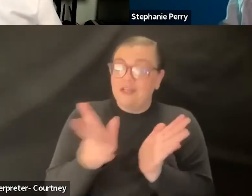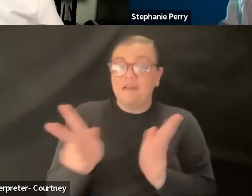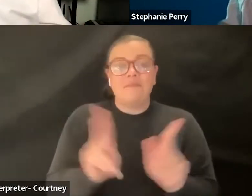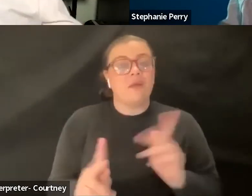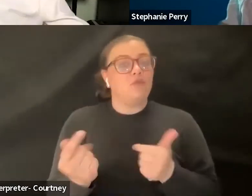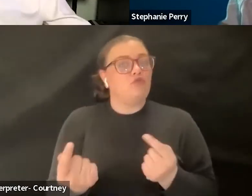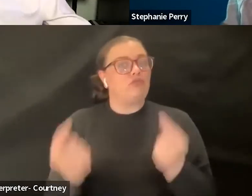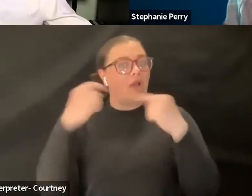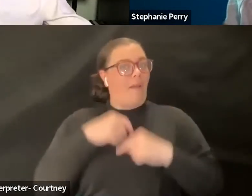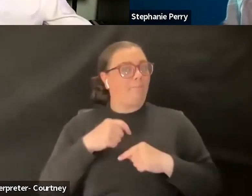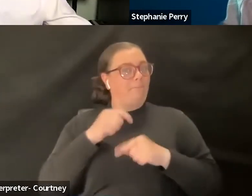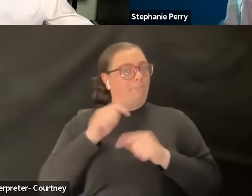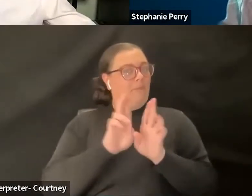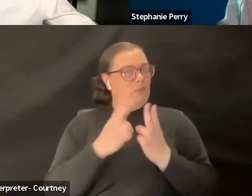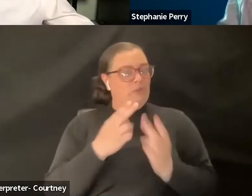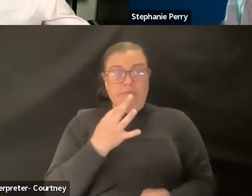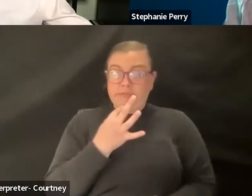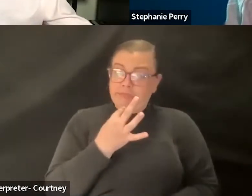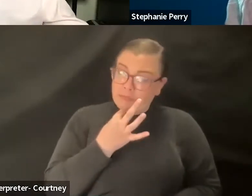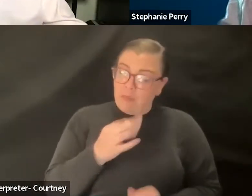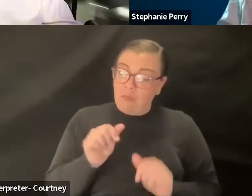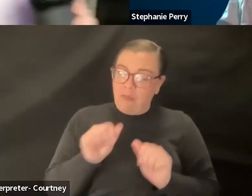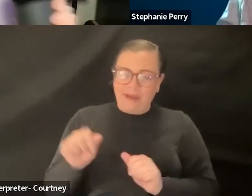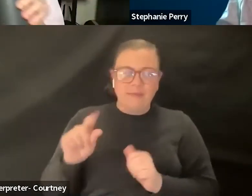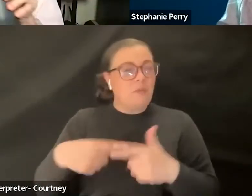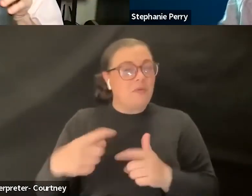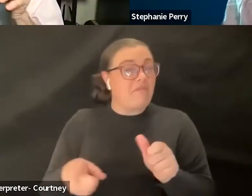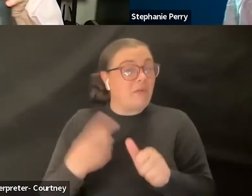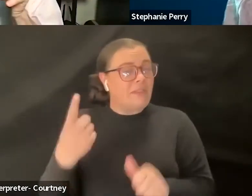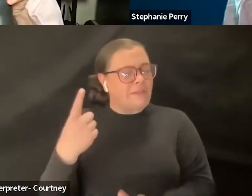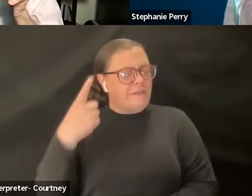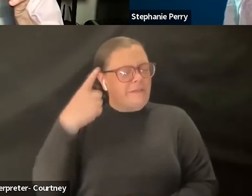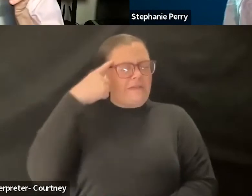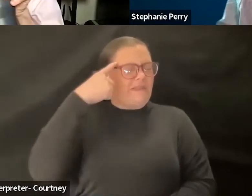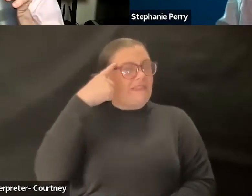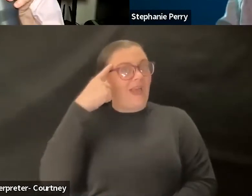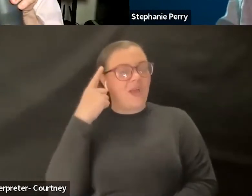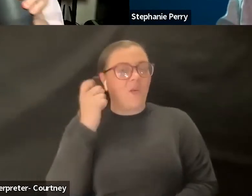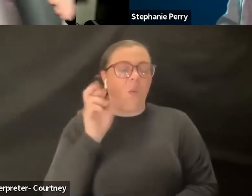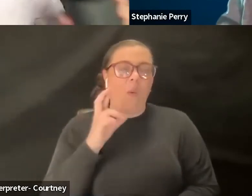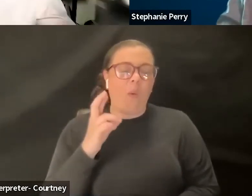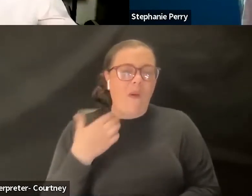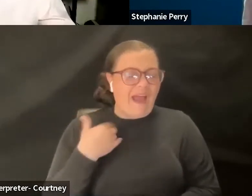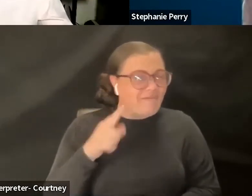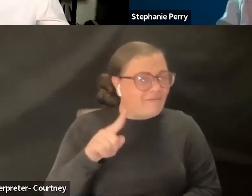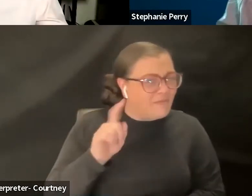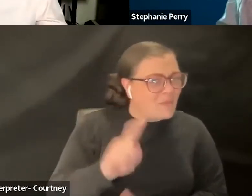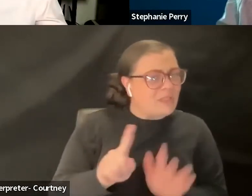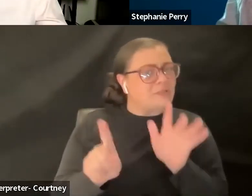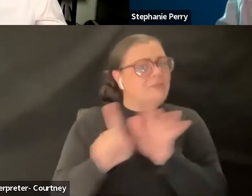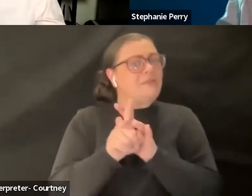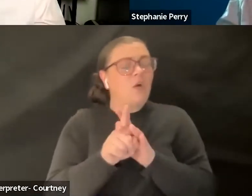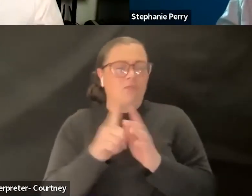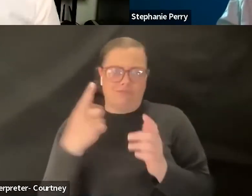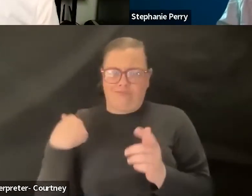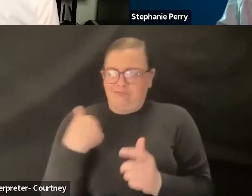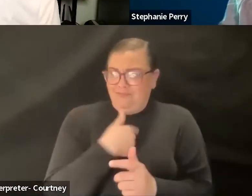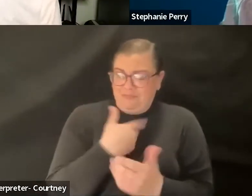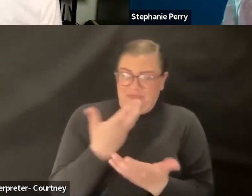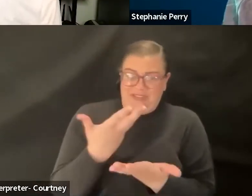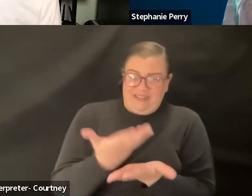as soon as possible. As soon as you think or you have a question, we're always open to